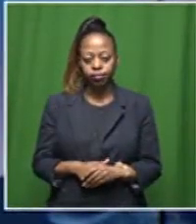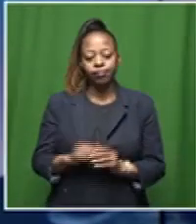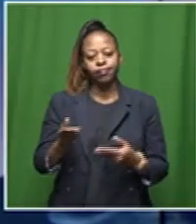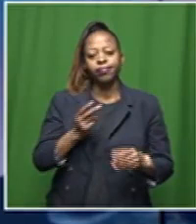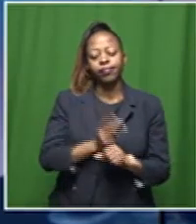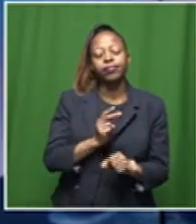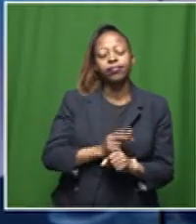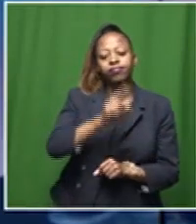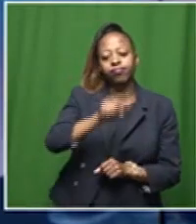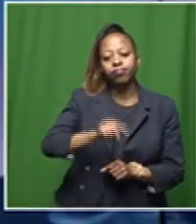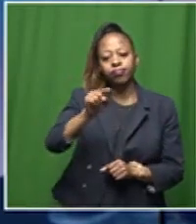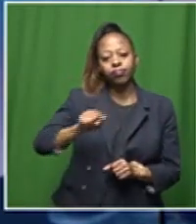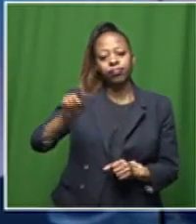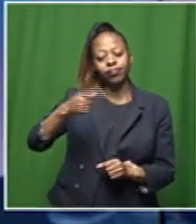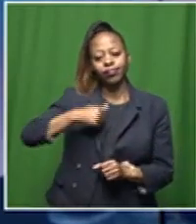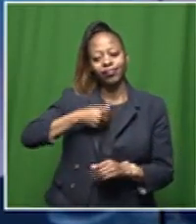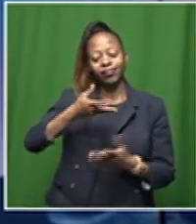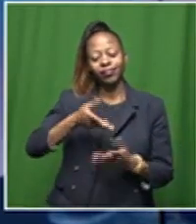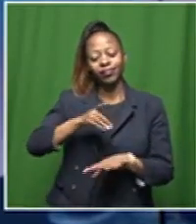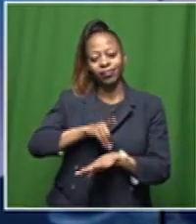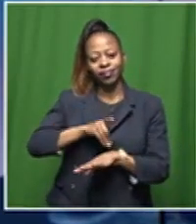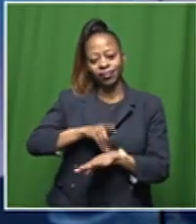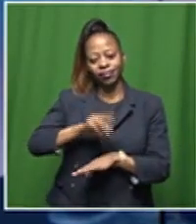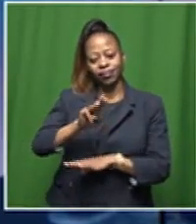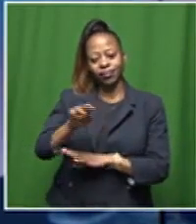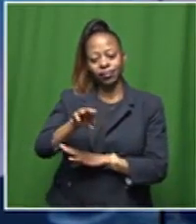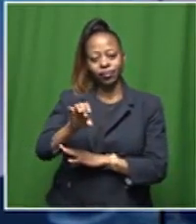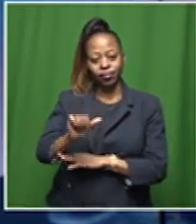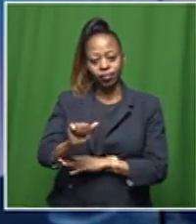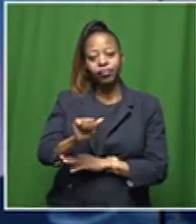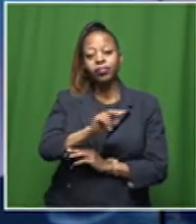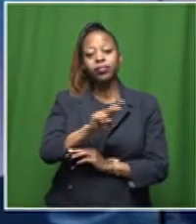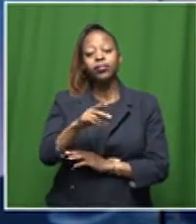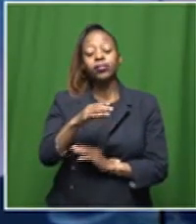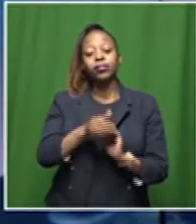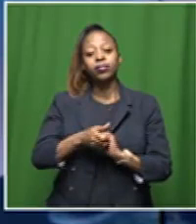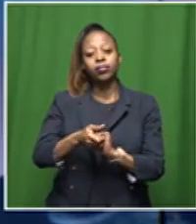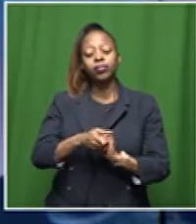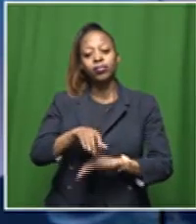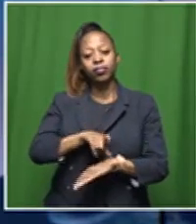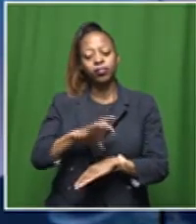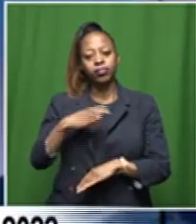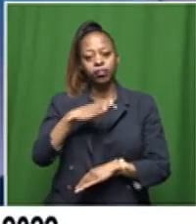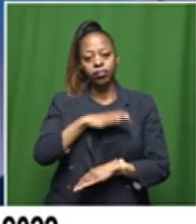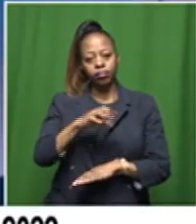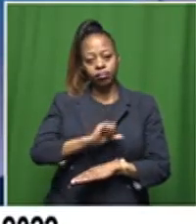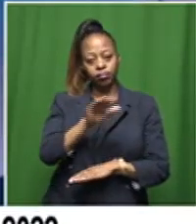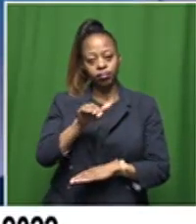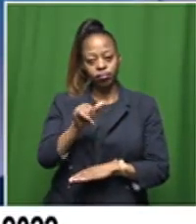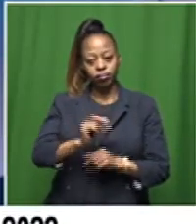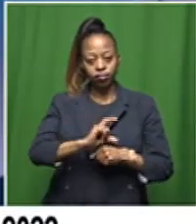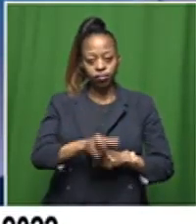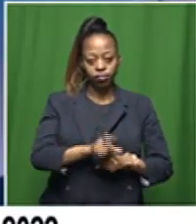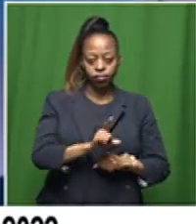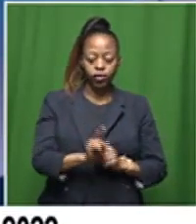Welcome back to Vital Signs with me, Dr. Musa Mtombeni. The 24th Association of Medical Councils of Africa, AMCOA International Conference,